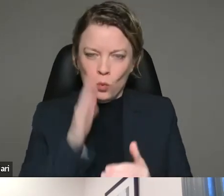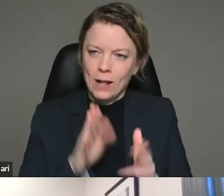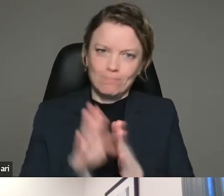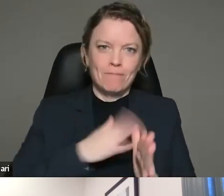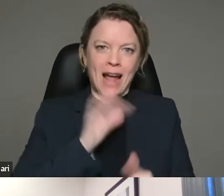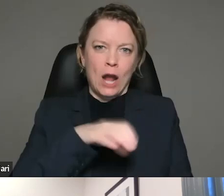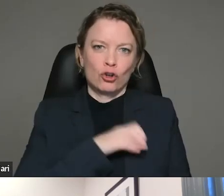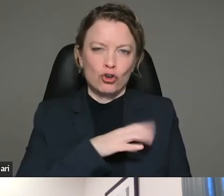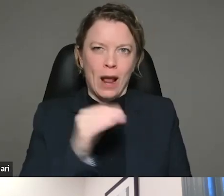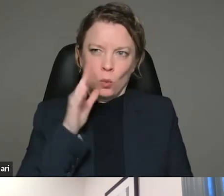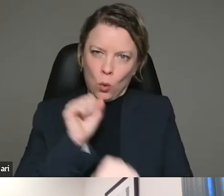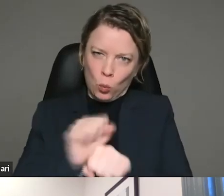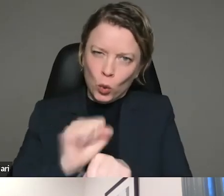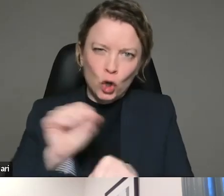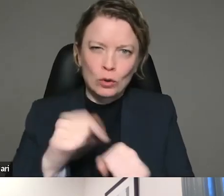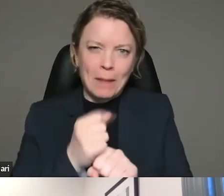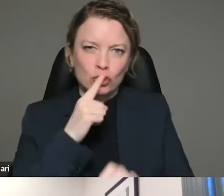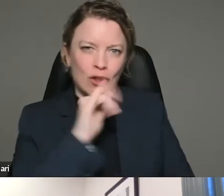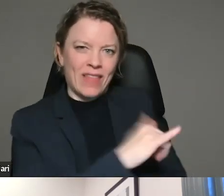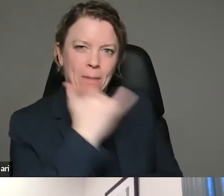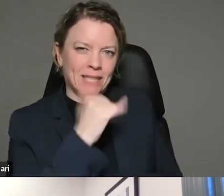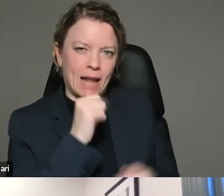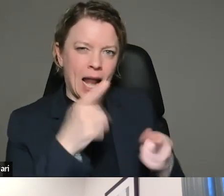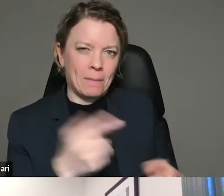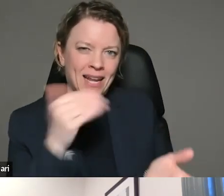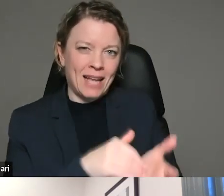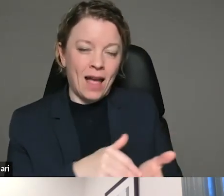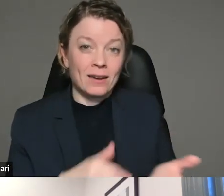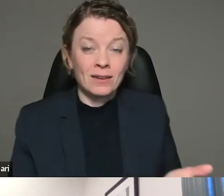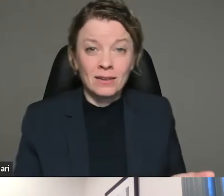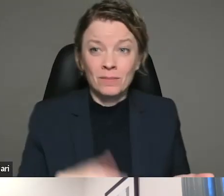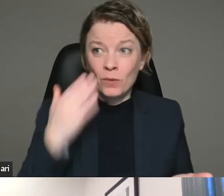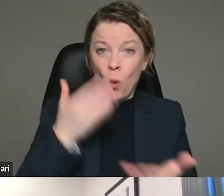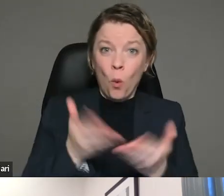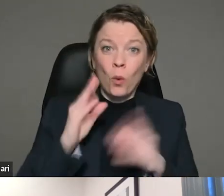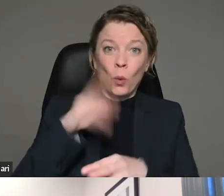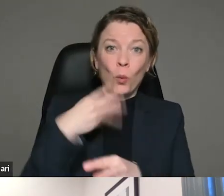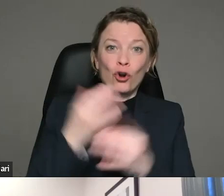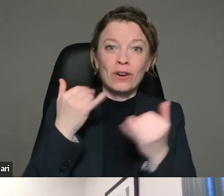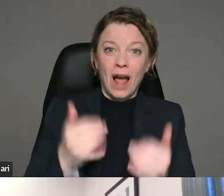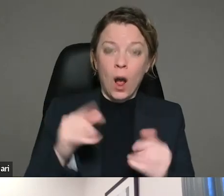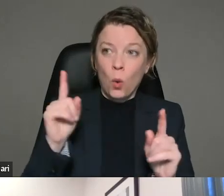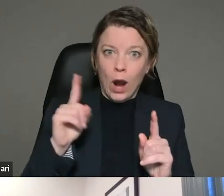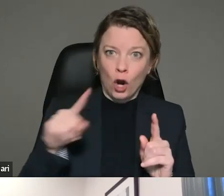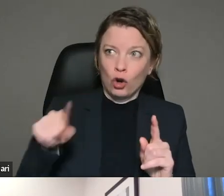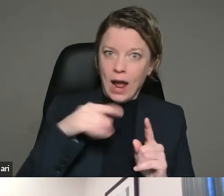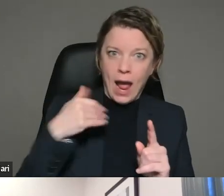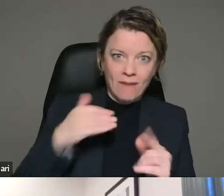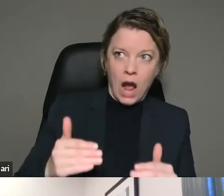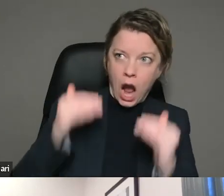that doesn't happen again. So I think in a world where we are, where there's everybody's held to a very high